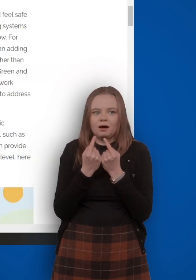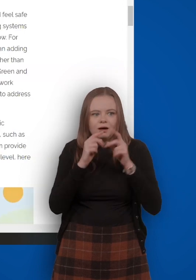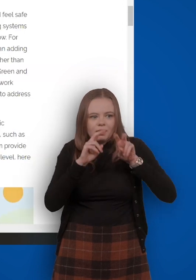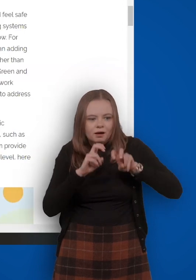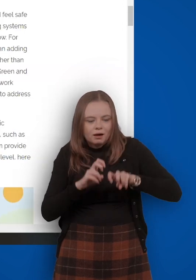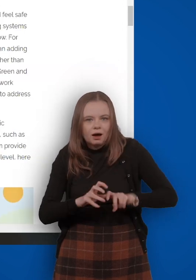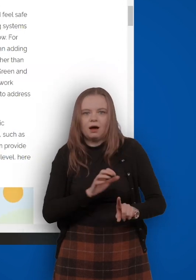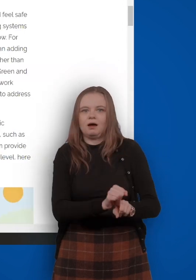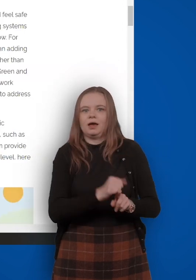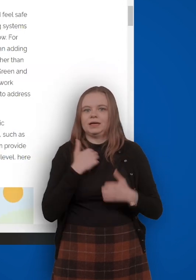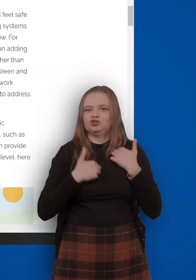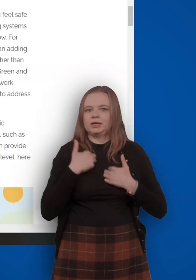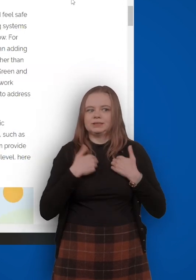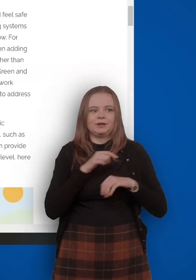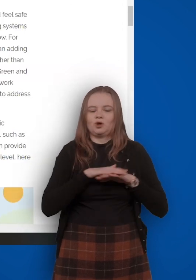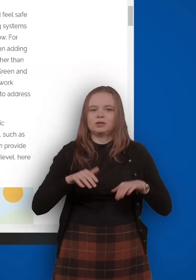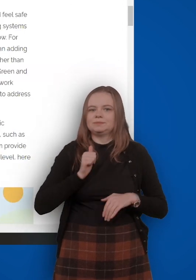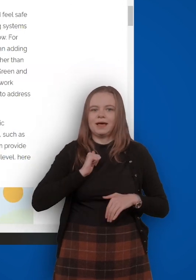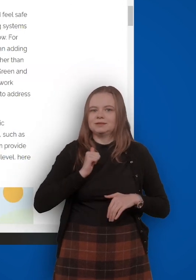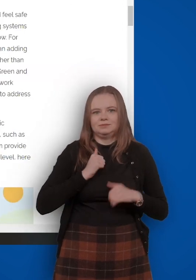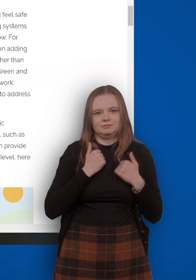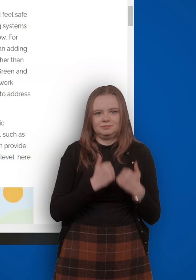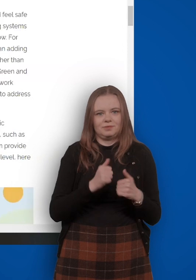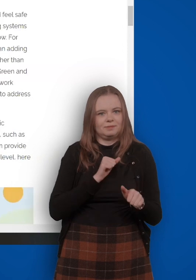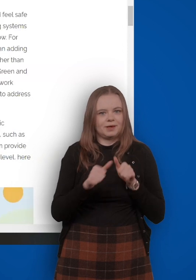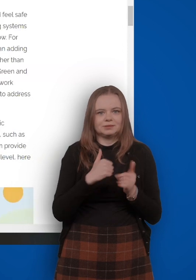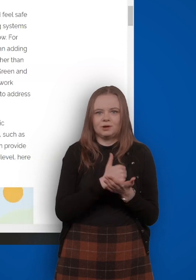and not expected, which is the best part.